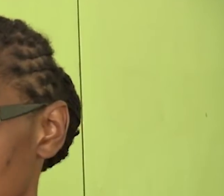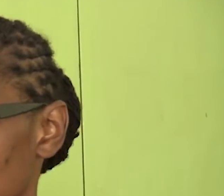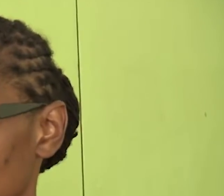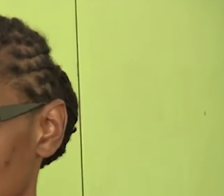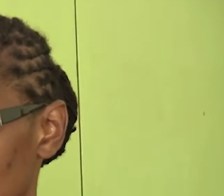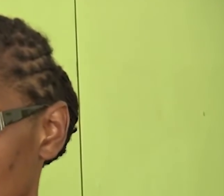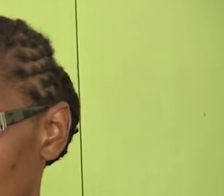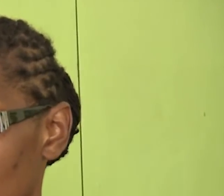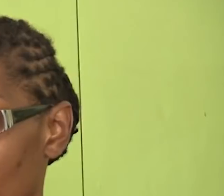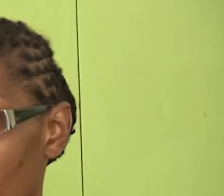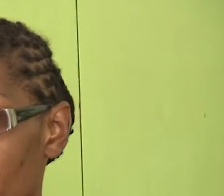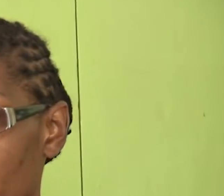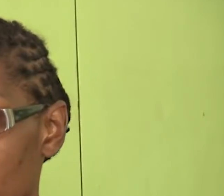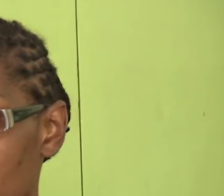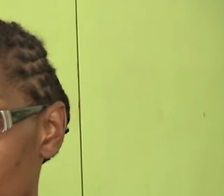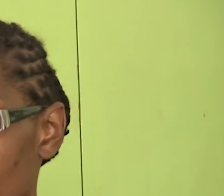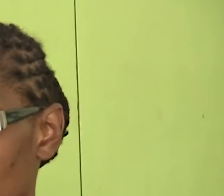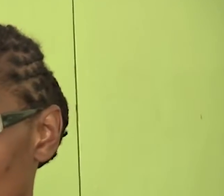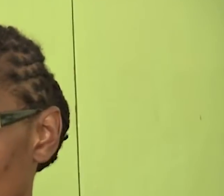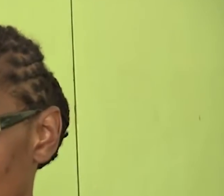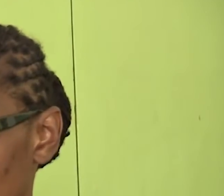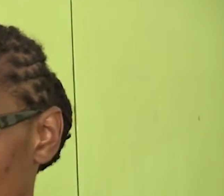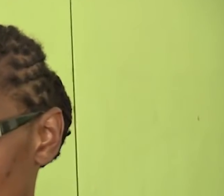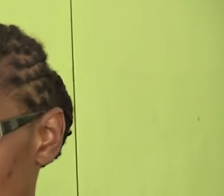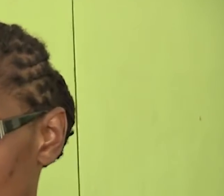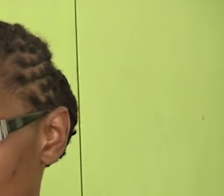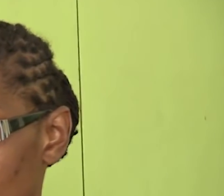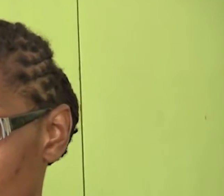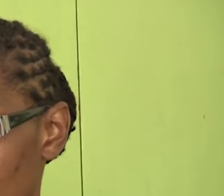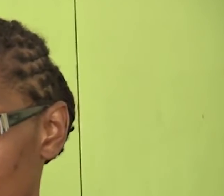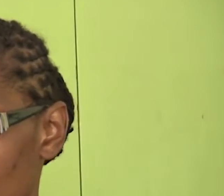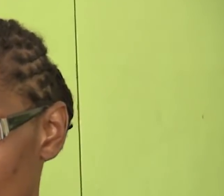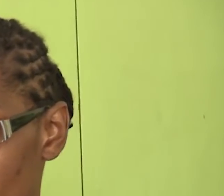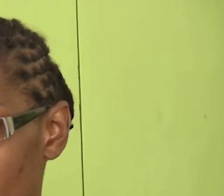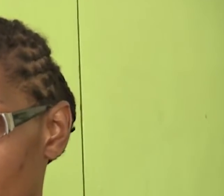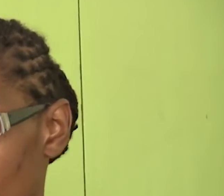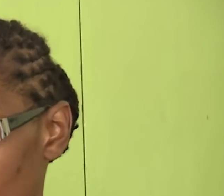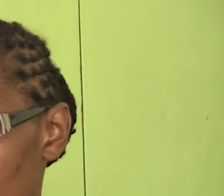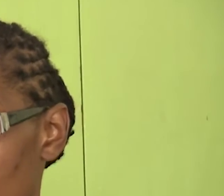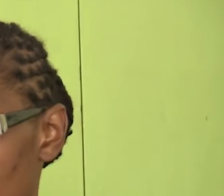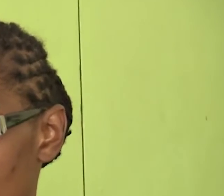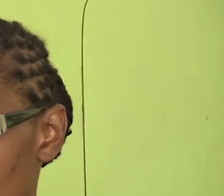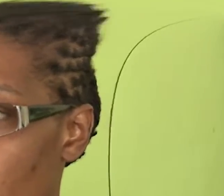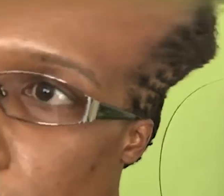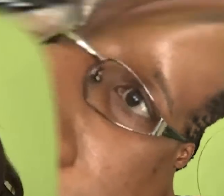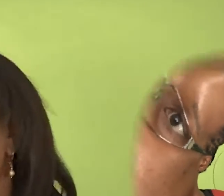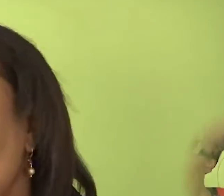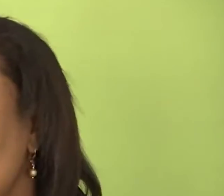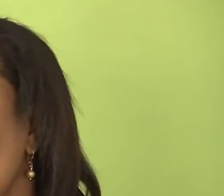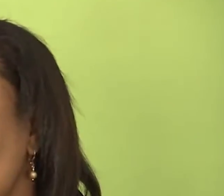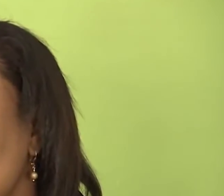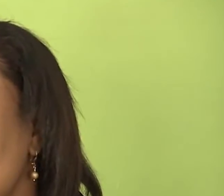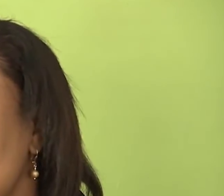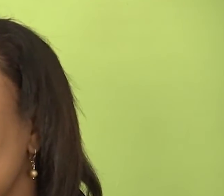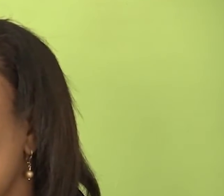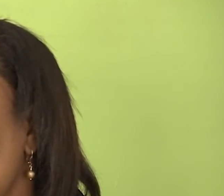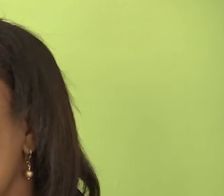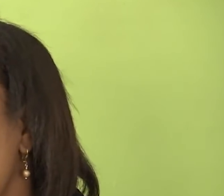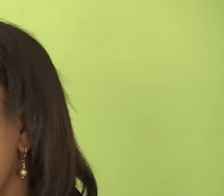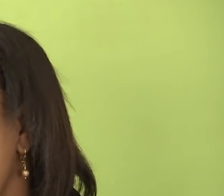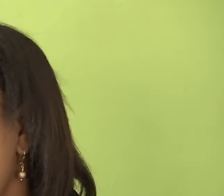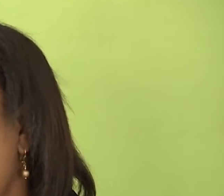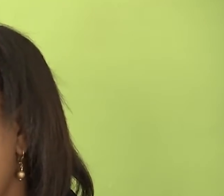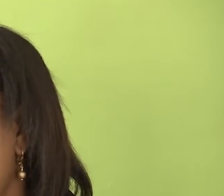school that is in need at this time, I think will greatly impact the children and the administrators there. Really and truly, it was